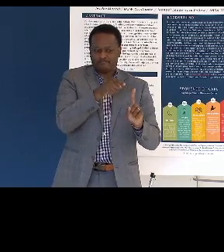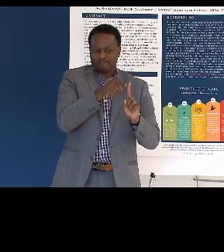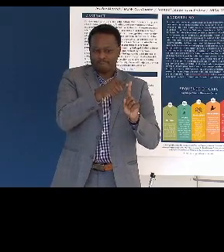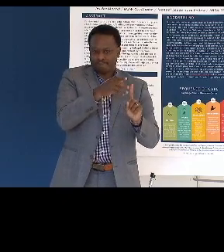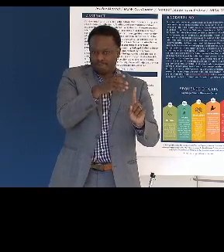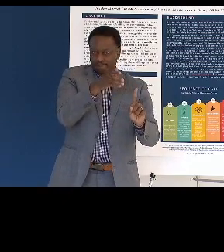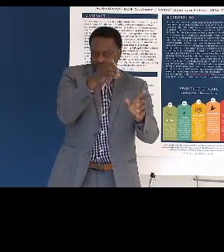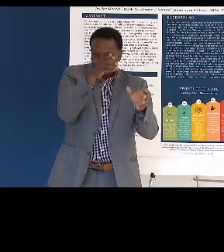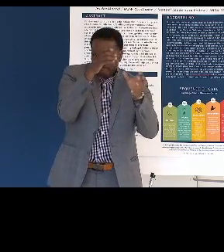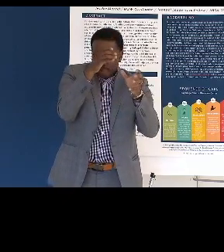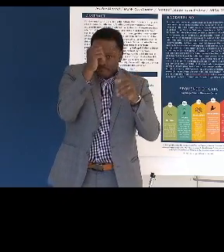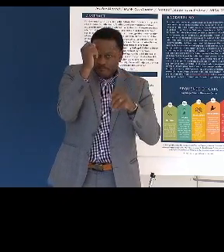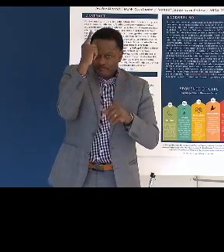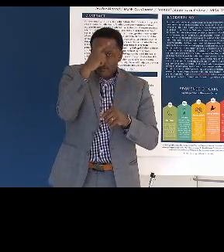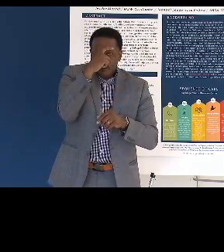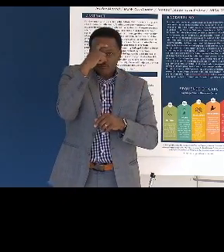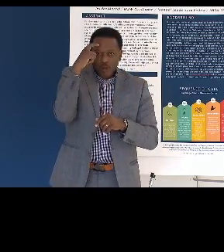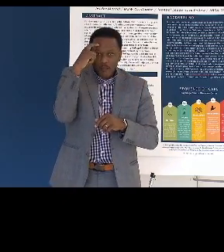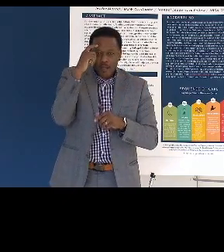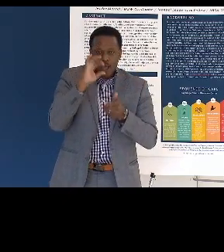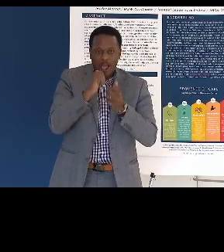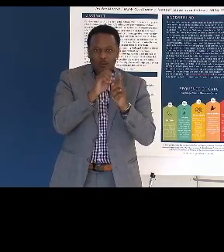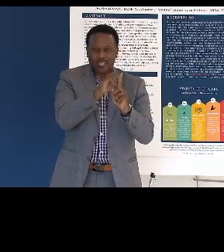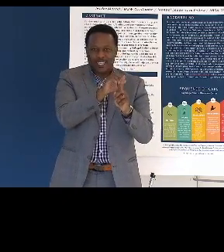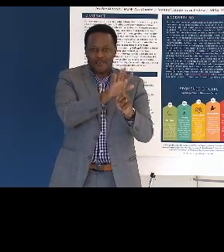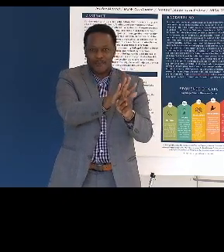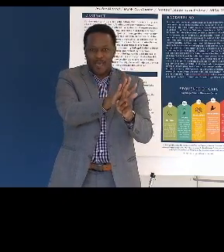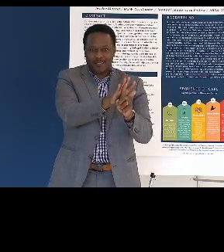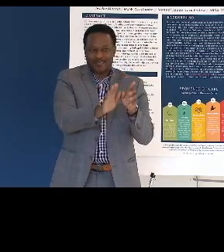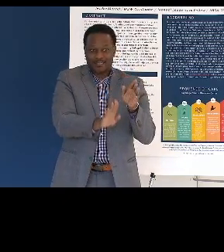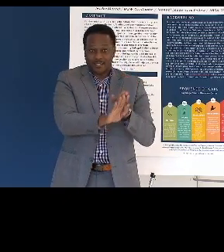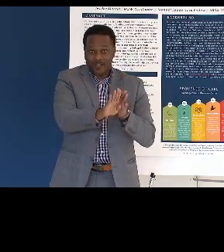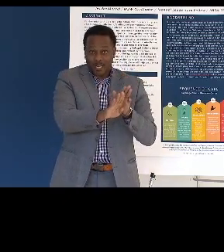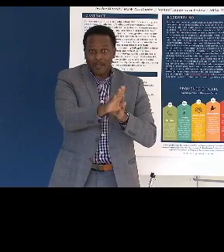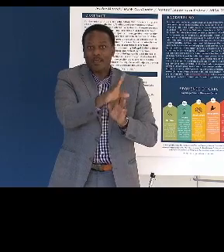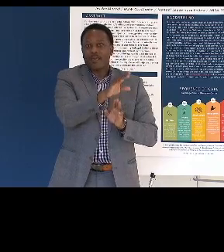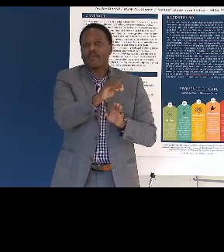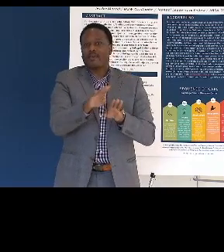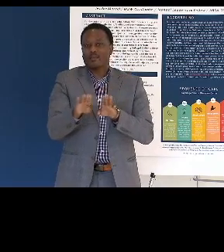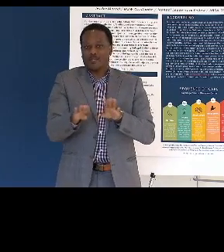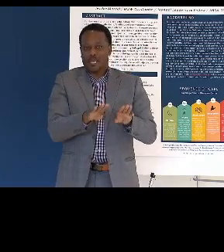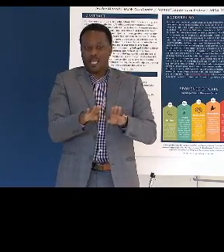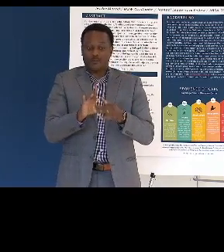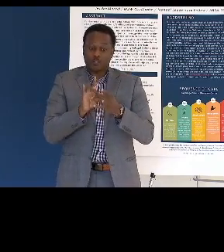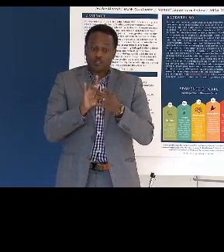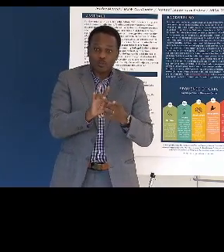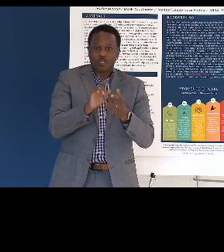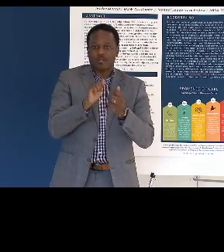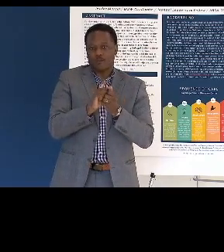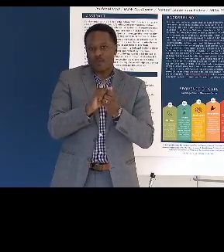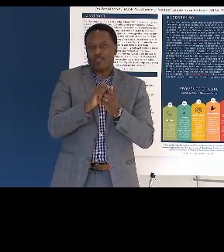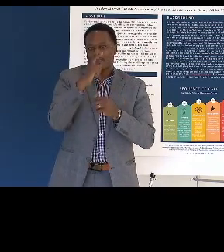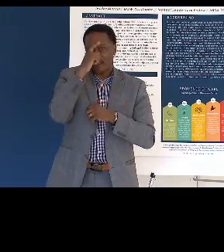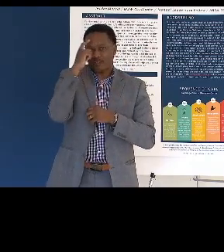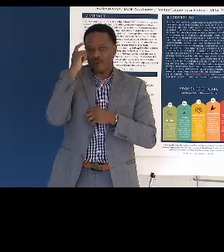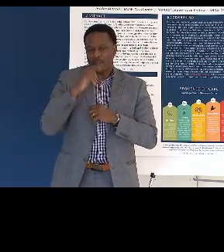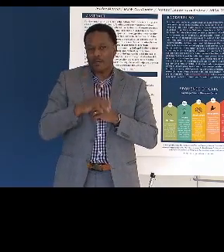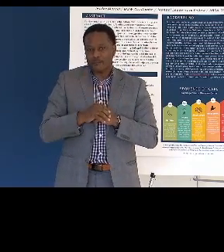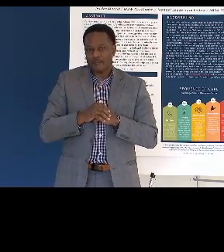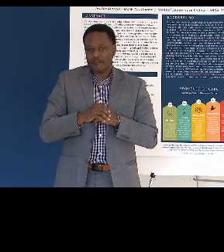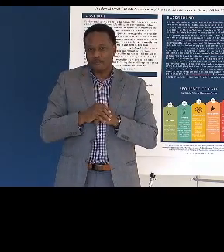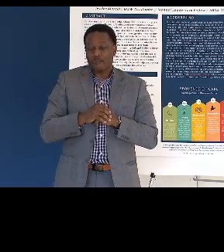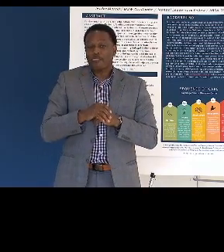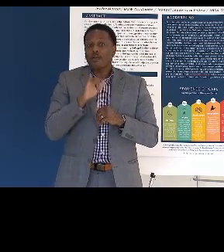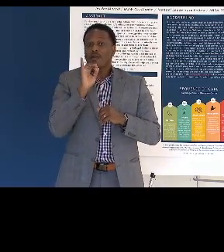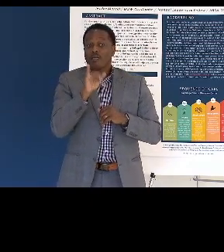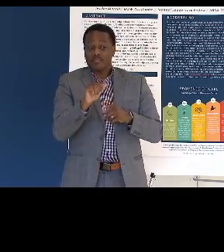understand trauma and how it impacts development and behaviors that come with trauma. This training that